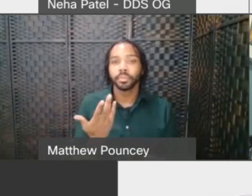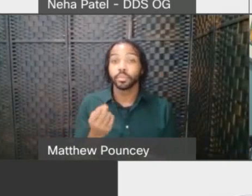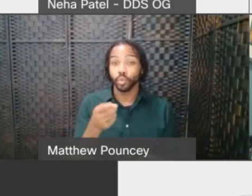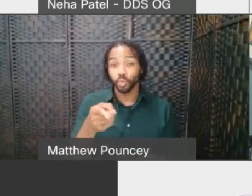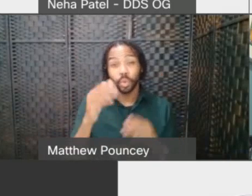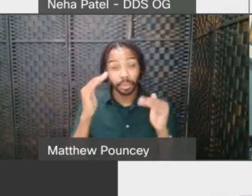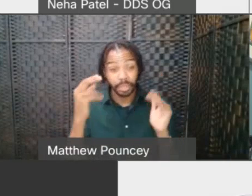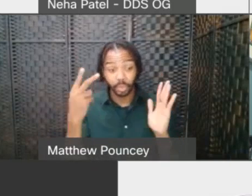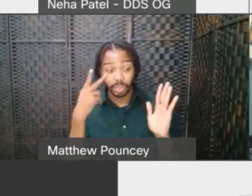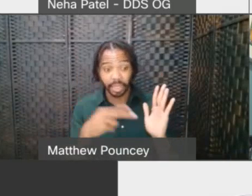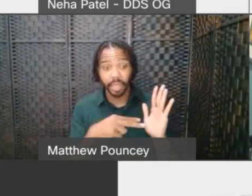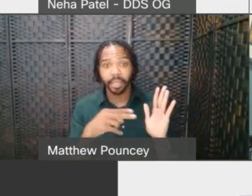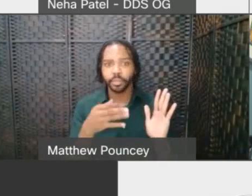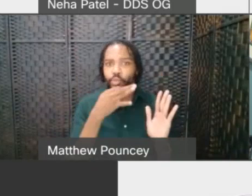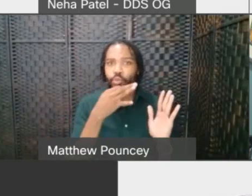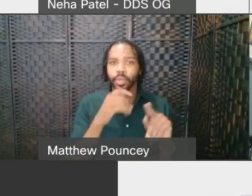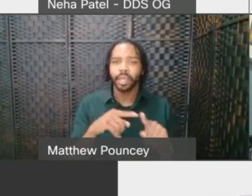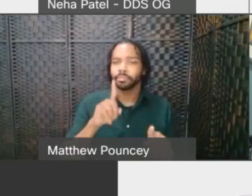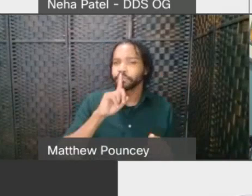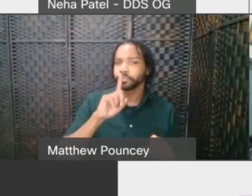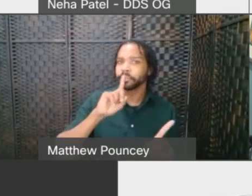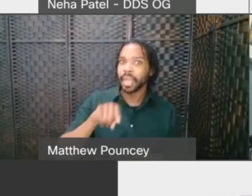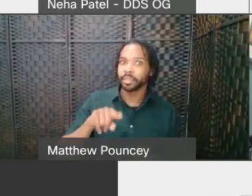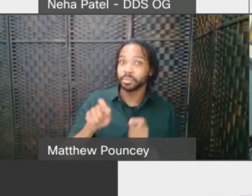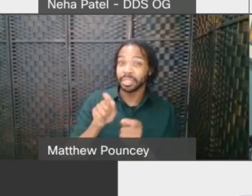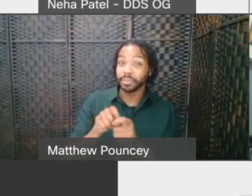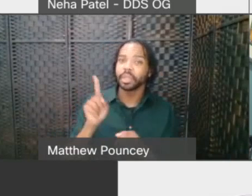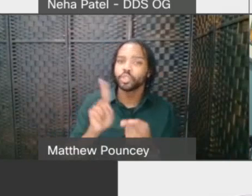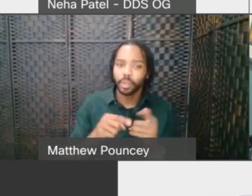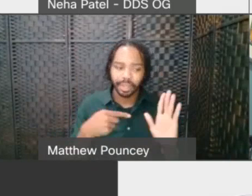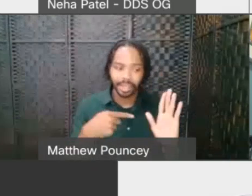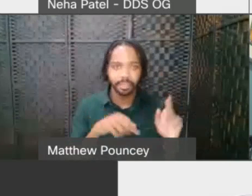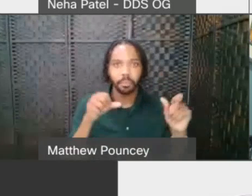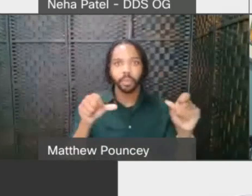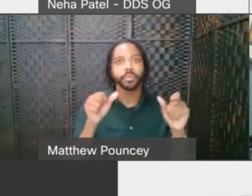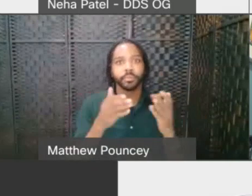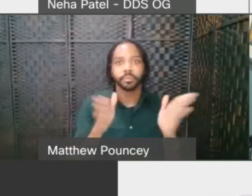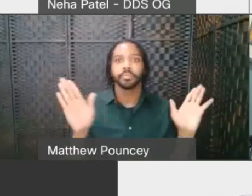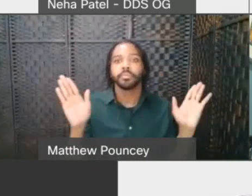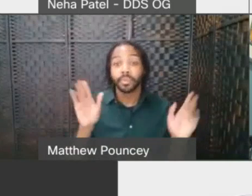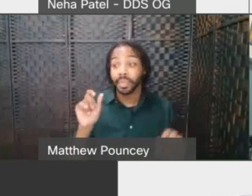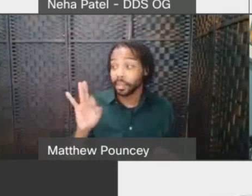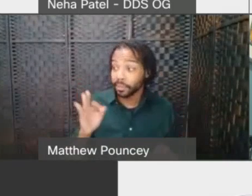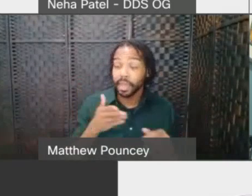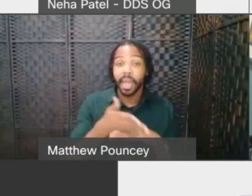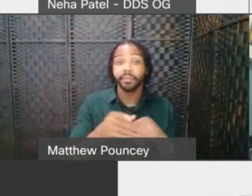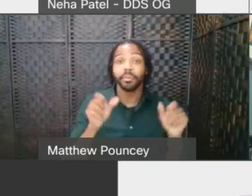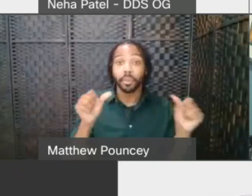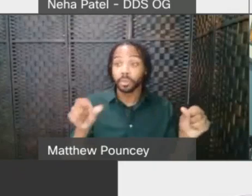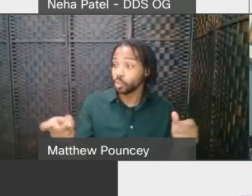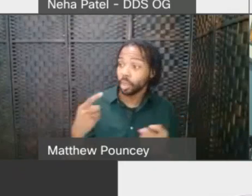that guidance. I'm not going to answer any questions specific to it until it's posted, but once it's posted, if you have questions, then I'll be happy to answer it.